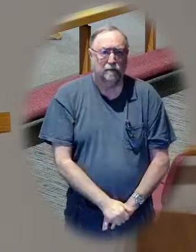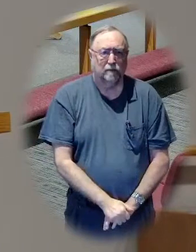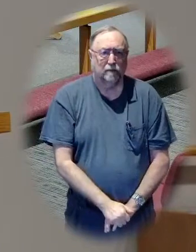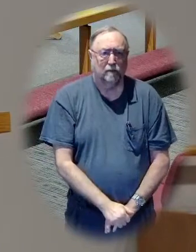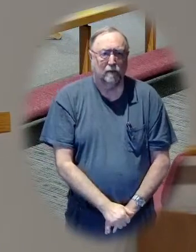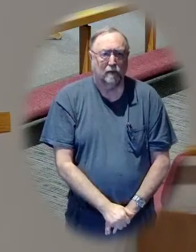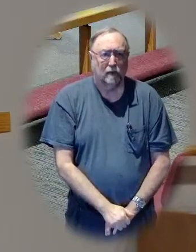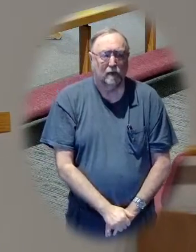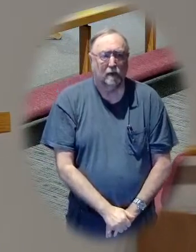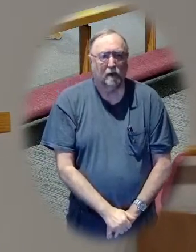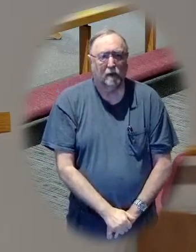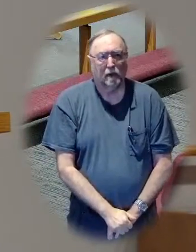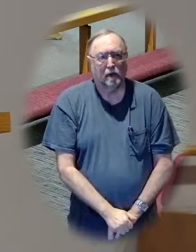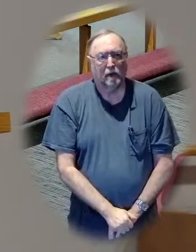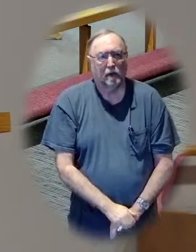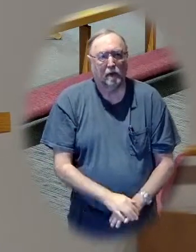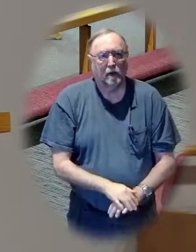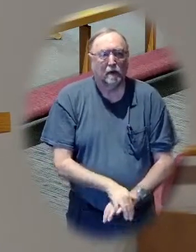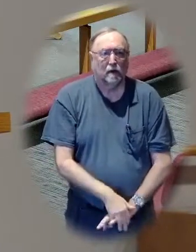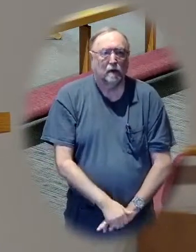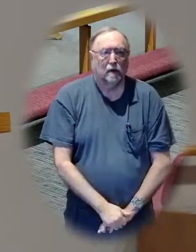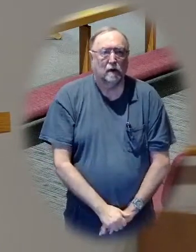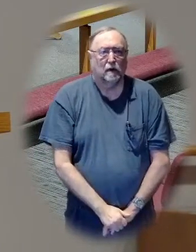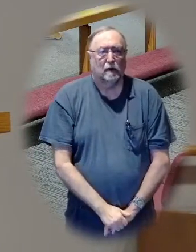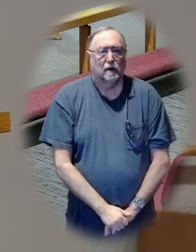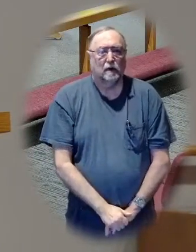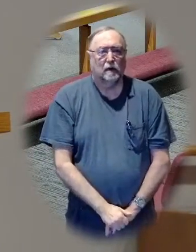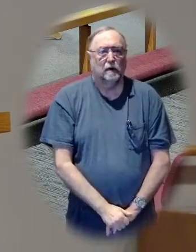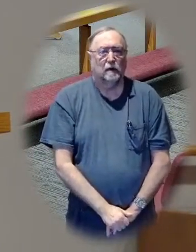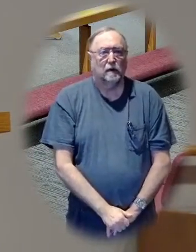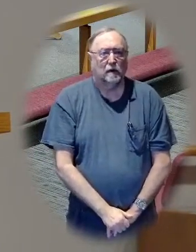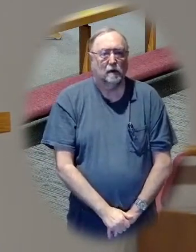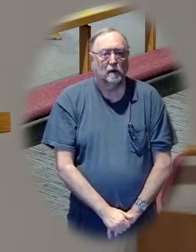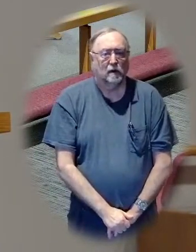endowed with an identity that will be never taken from you.